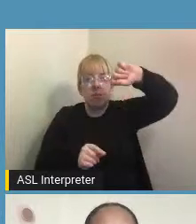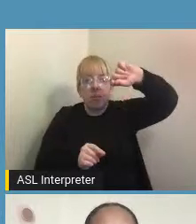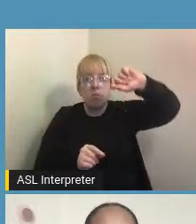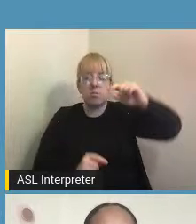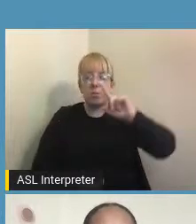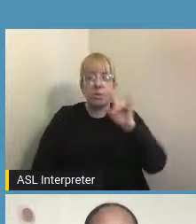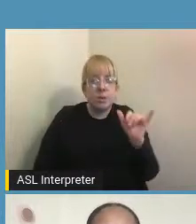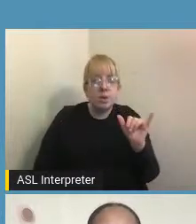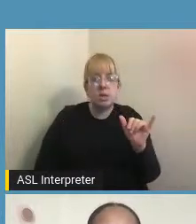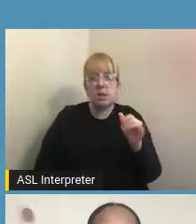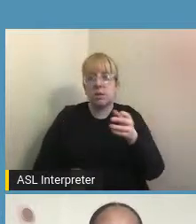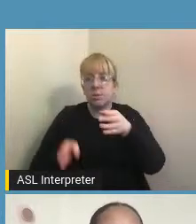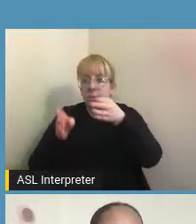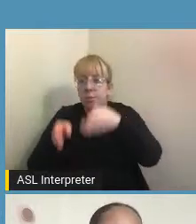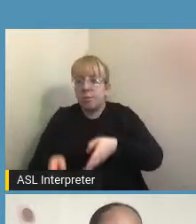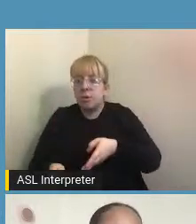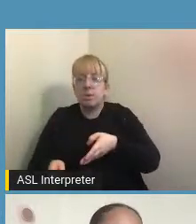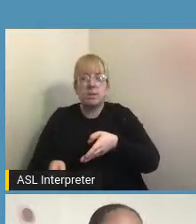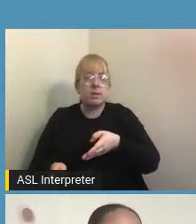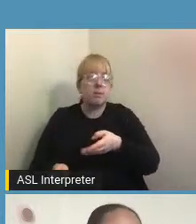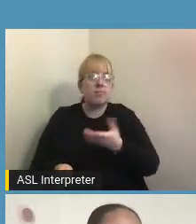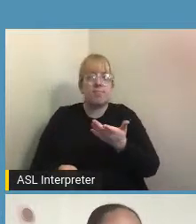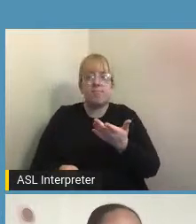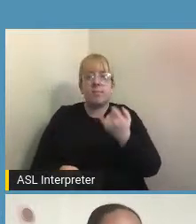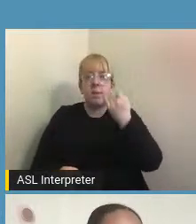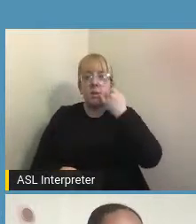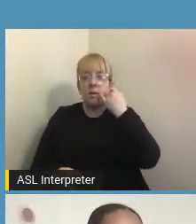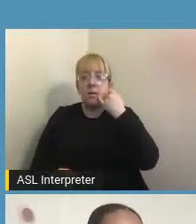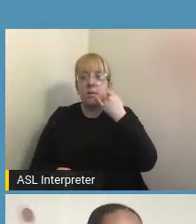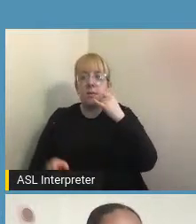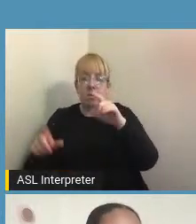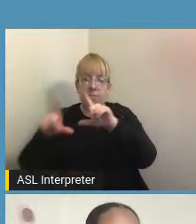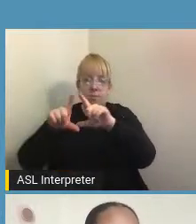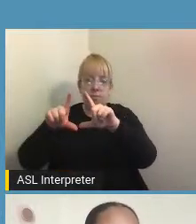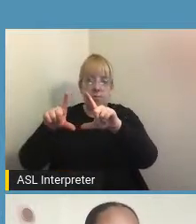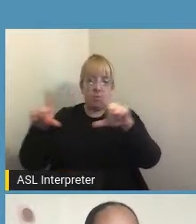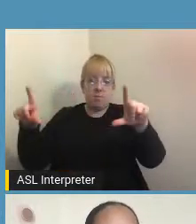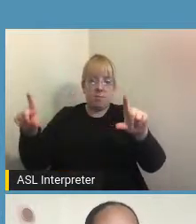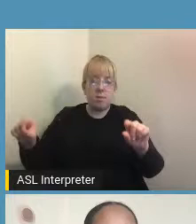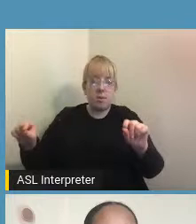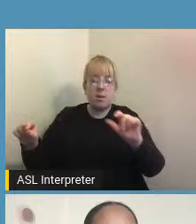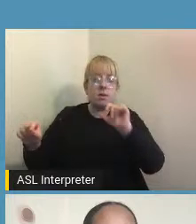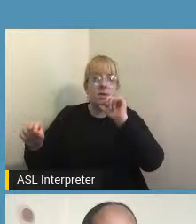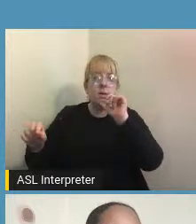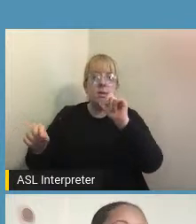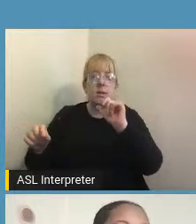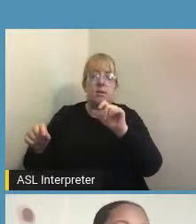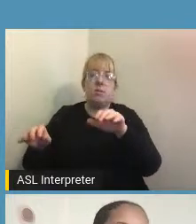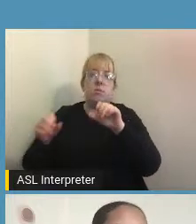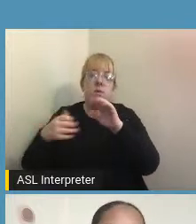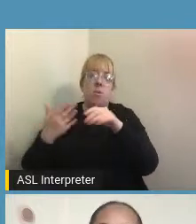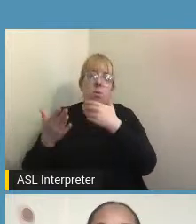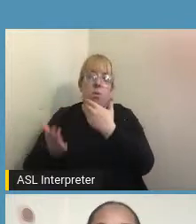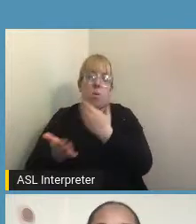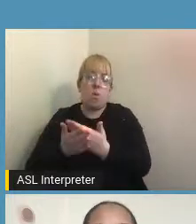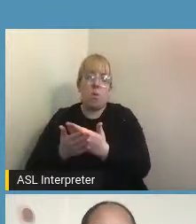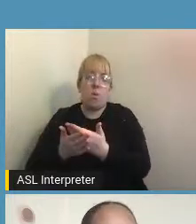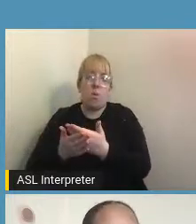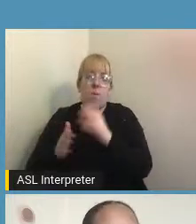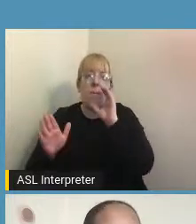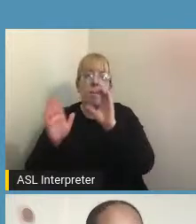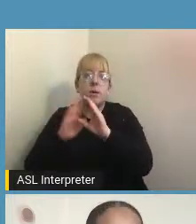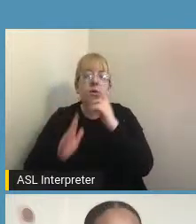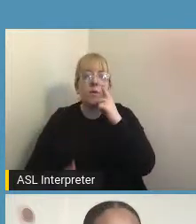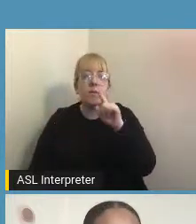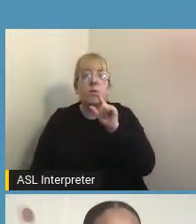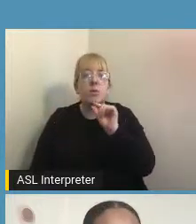a person, if the vertical photo doesn't take up the entire image for the Twitter card,